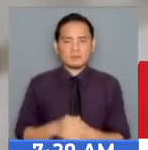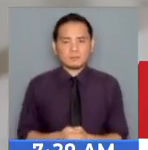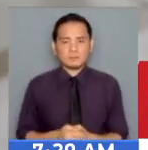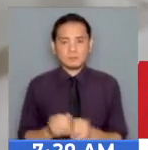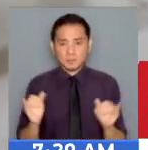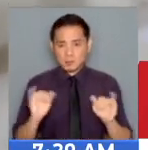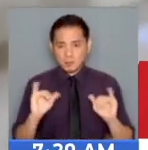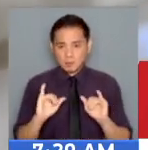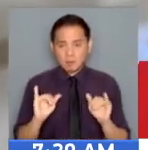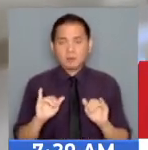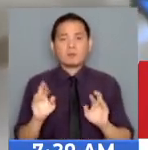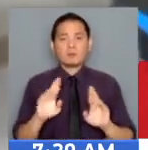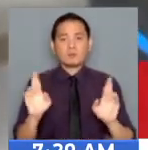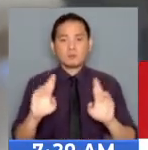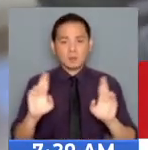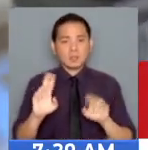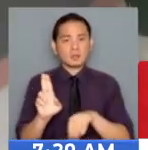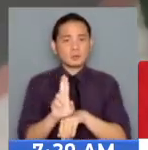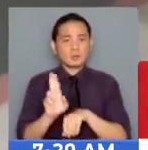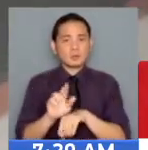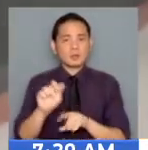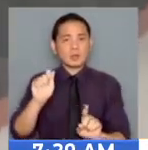artificial intelligence